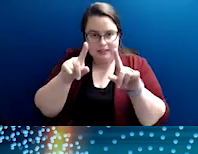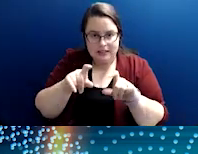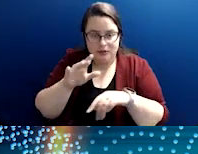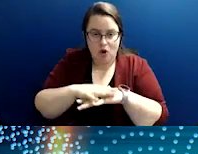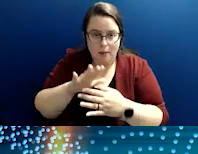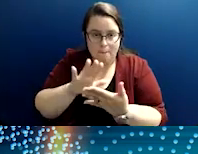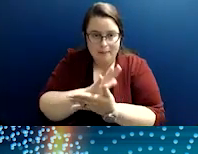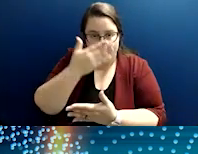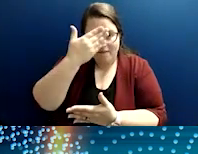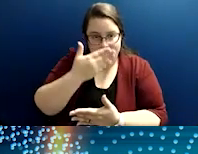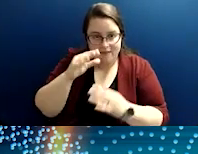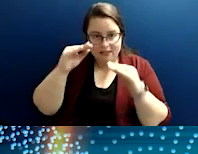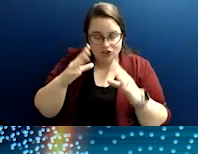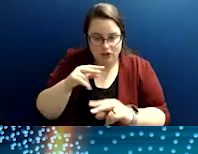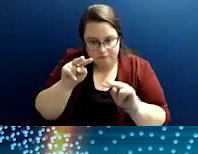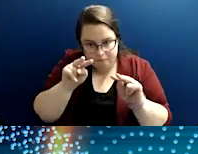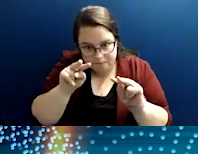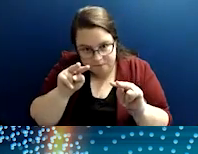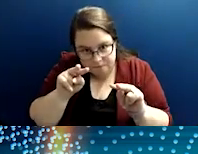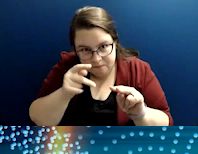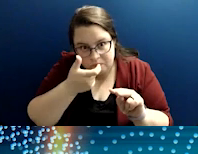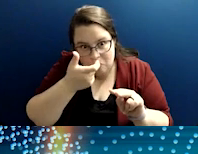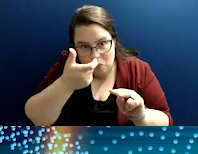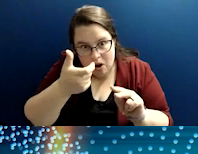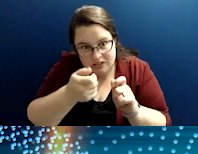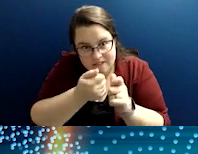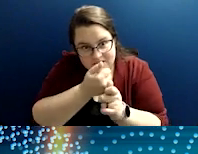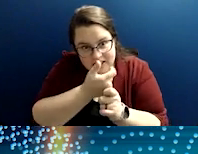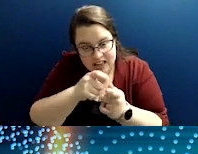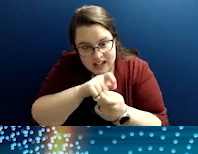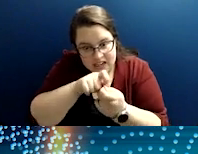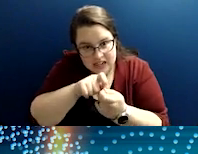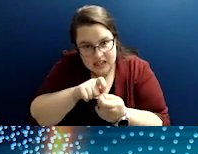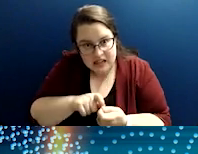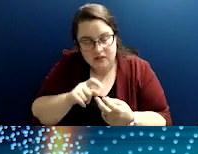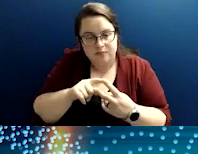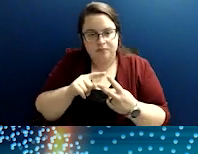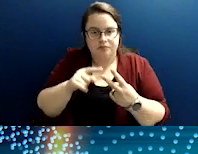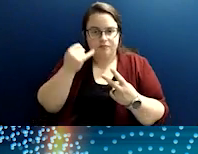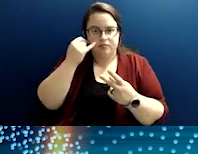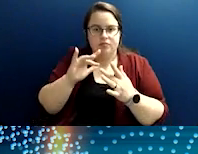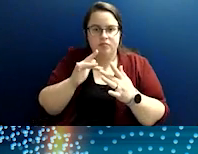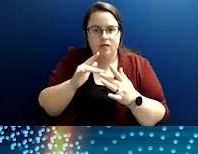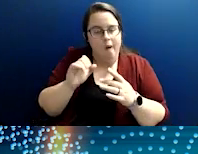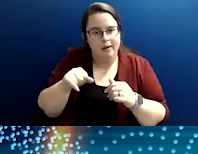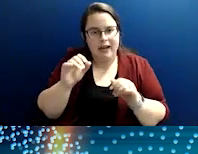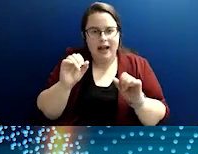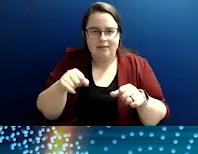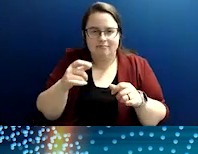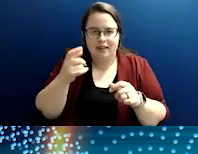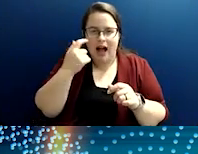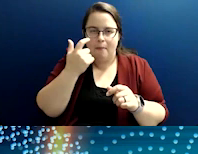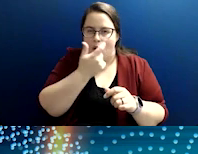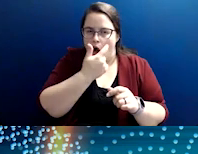you, so you can just monitor their every move. Mhm. If they're online, you can put the eyeball, like checkers on them or whatever, so